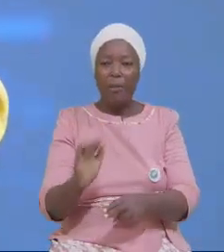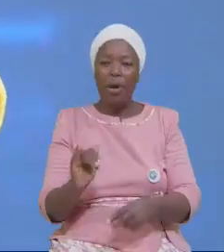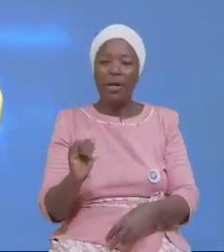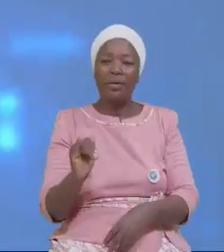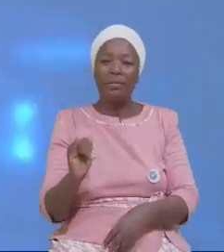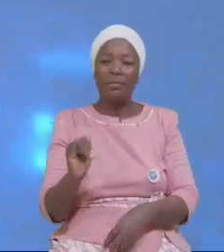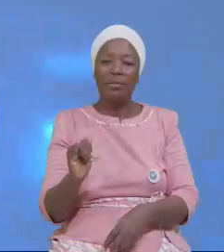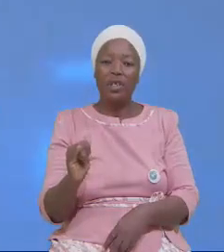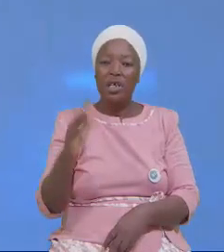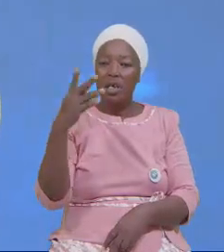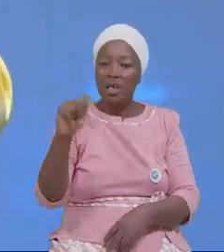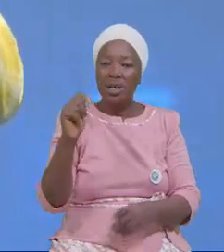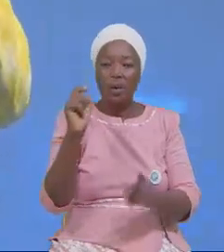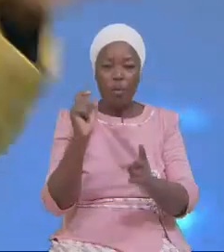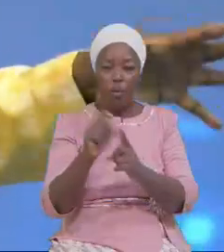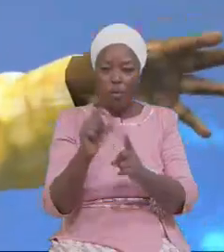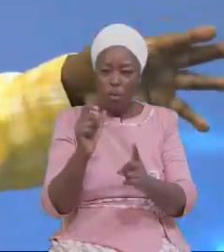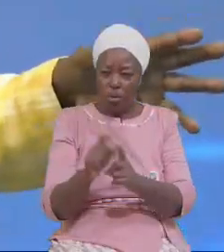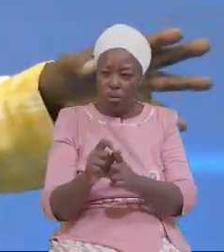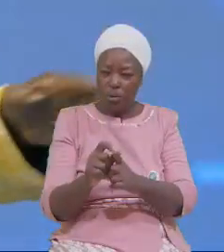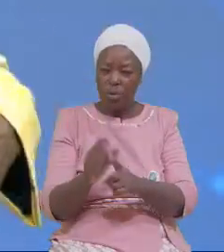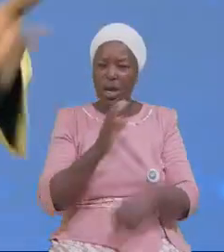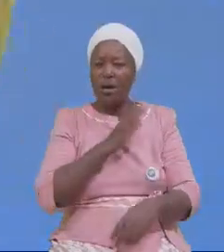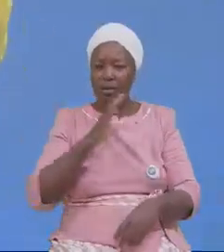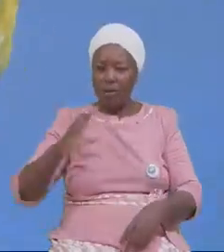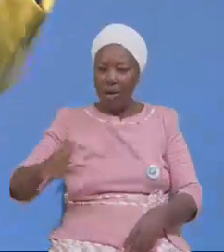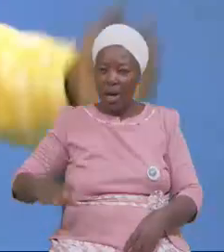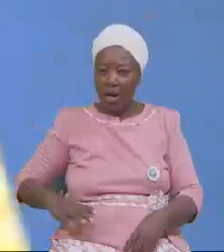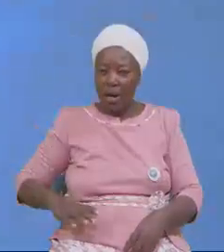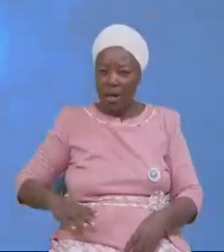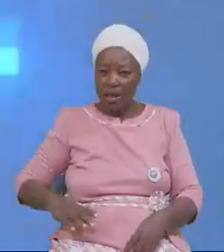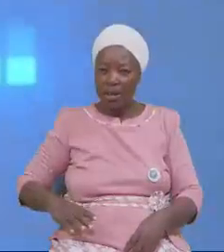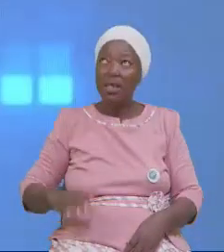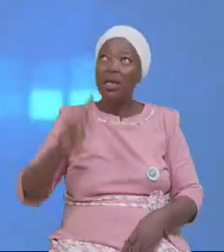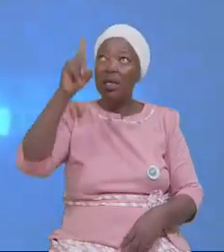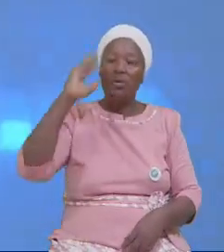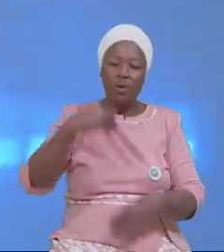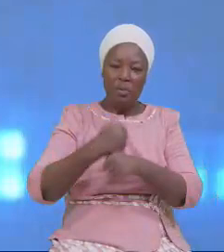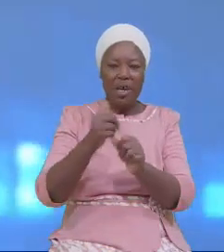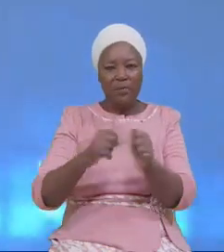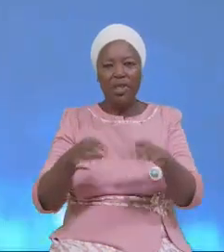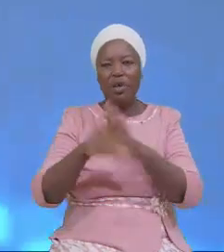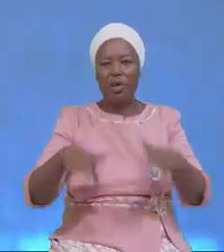the word Christ, he will make everything in your life.